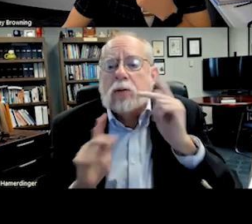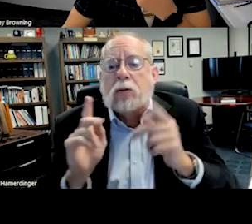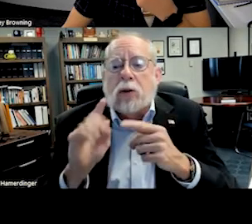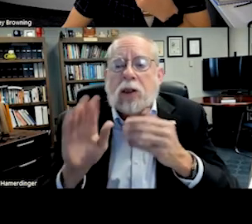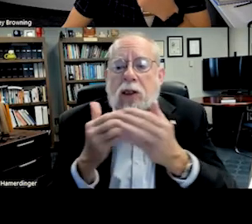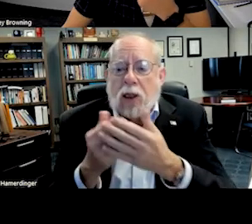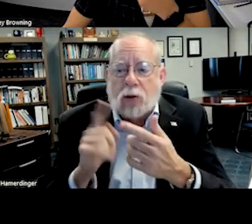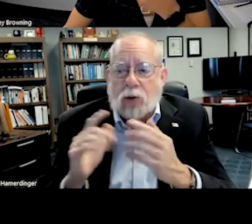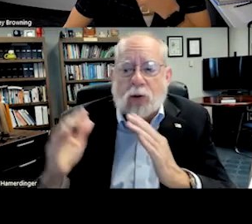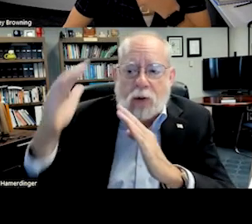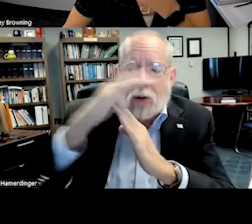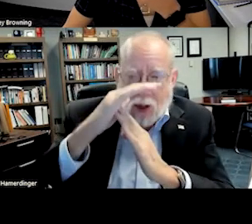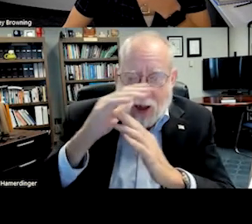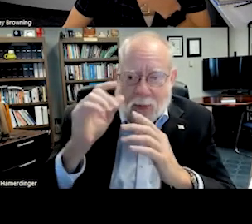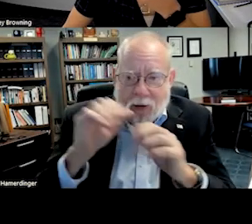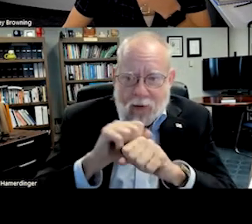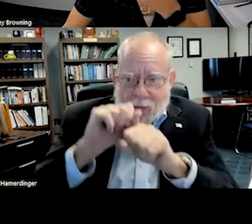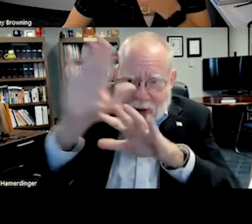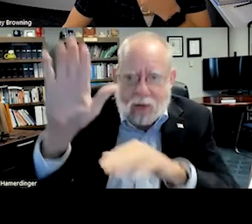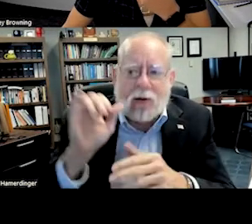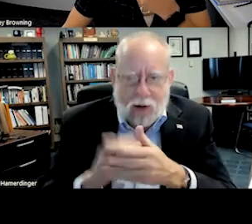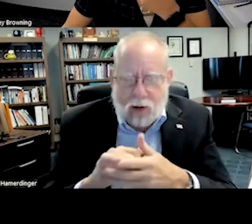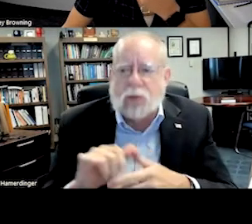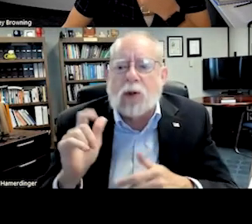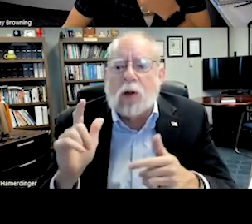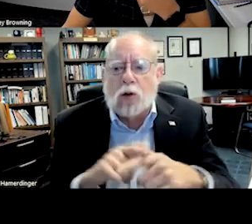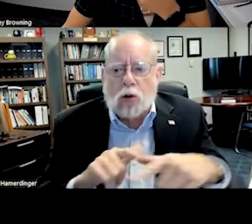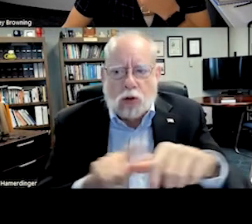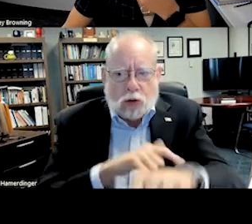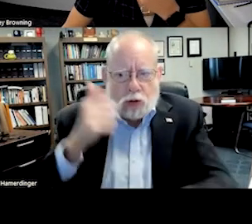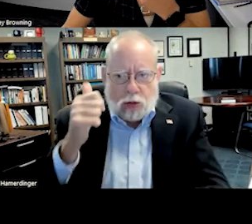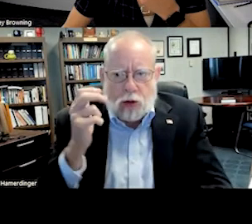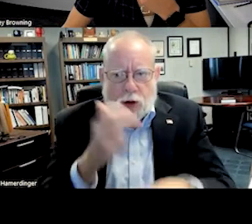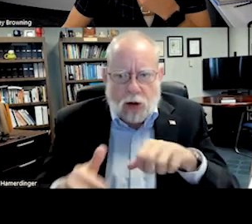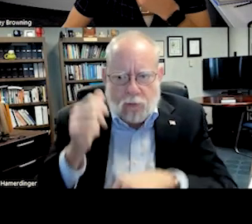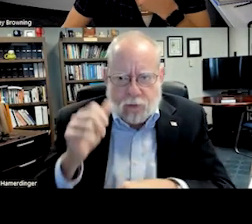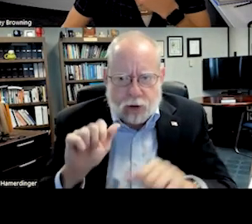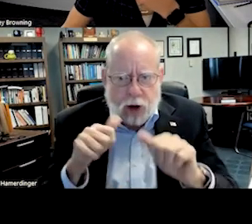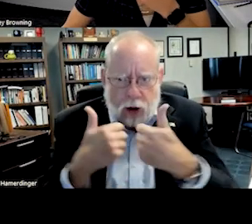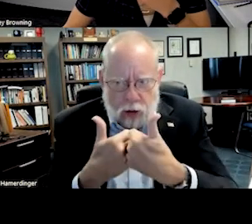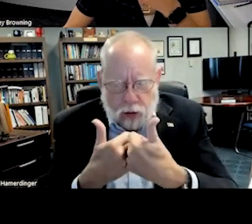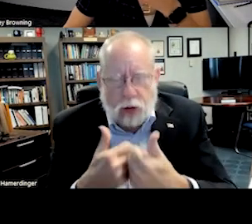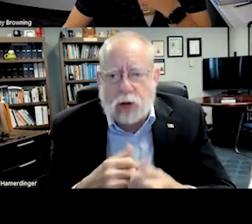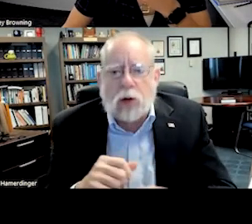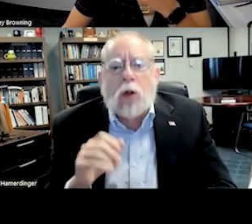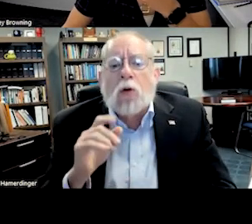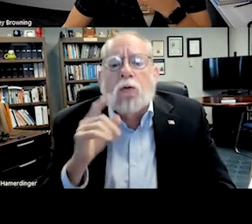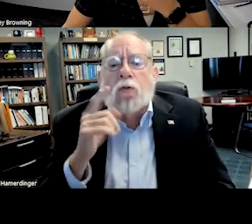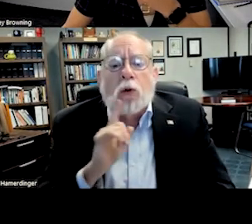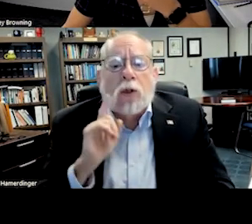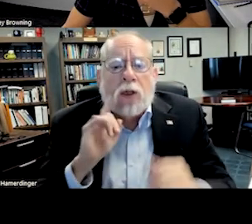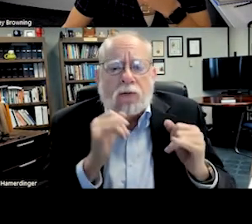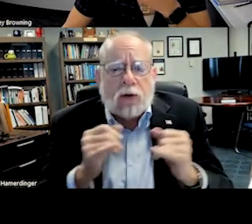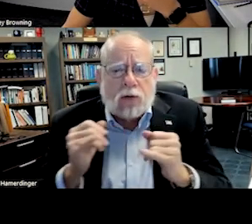a base camp. And it assists people to get to the top of the mountain, to the top of Everest, with all